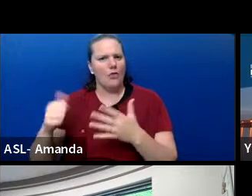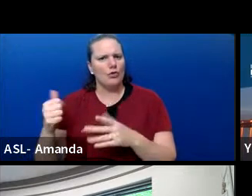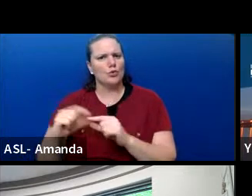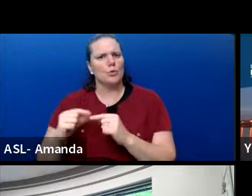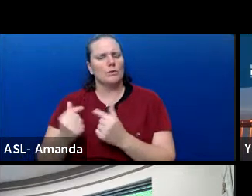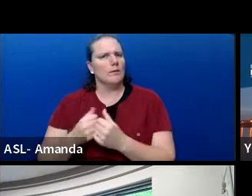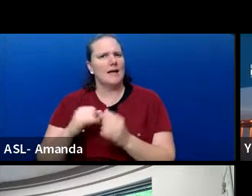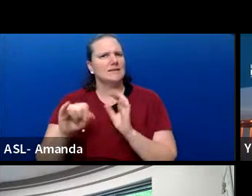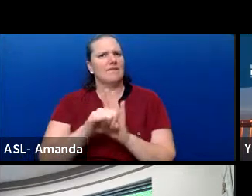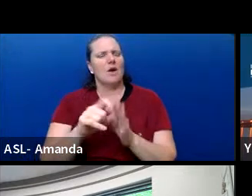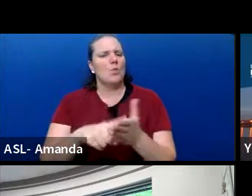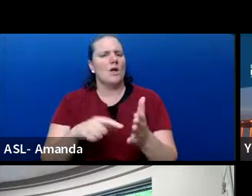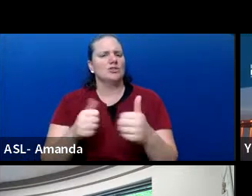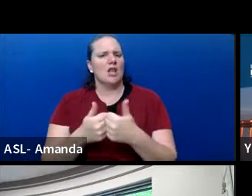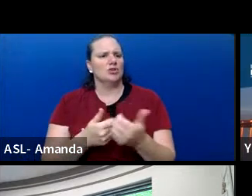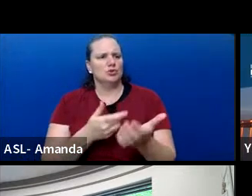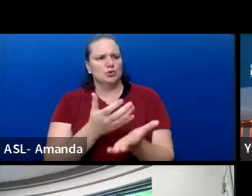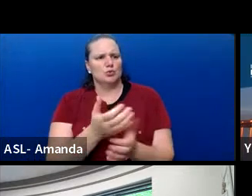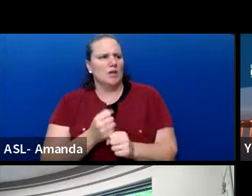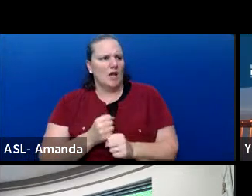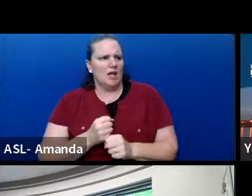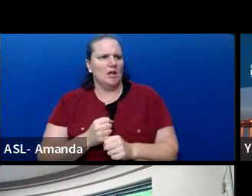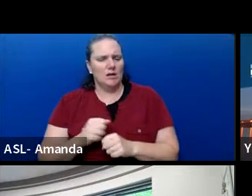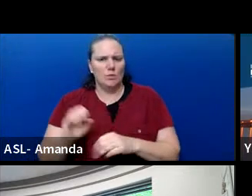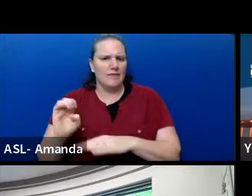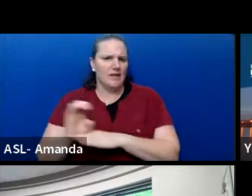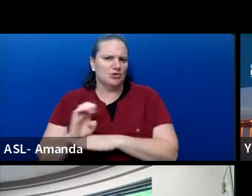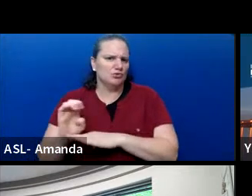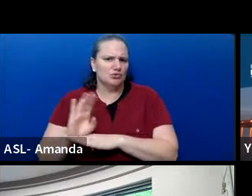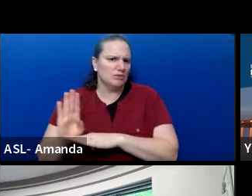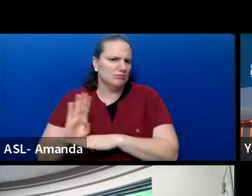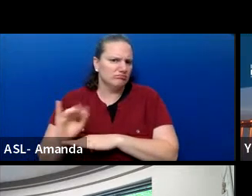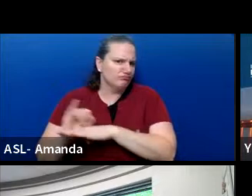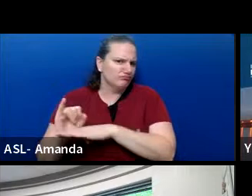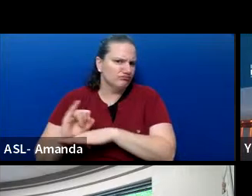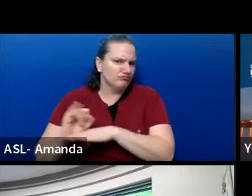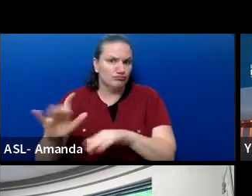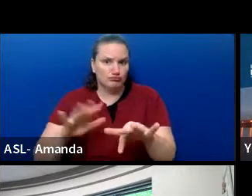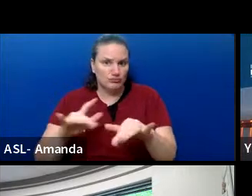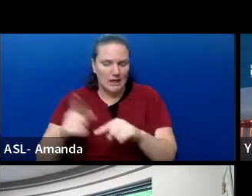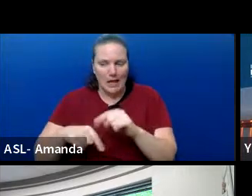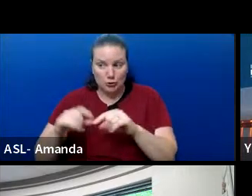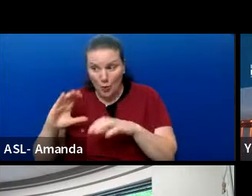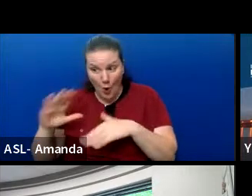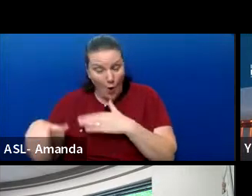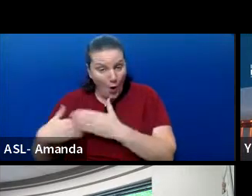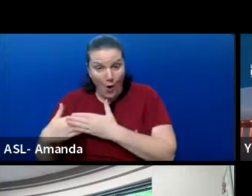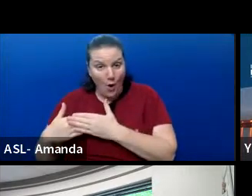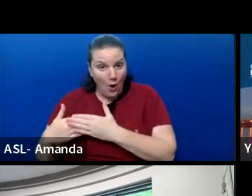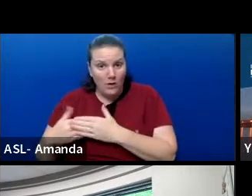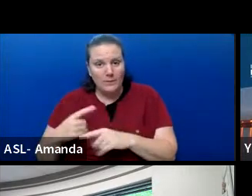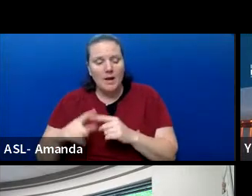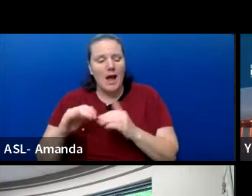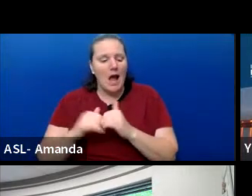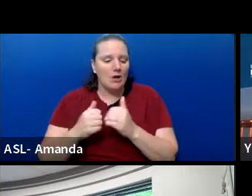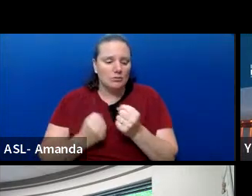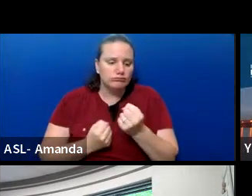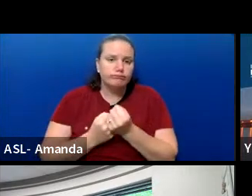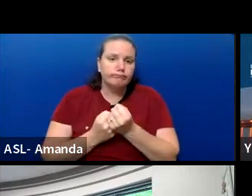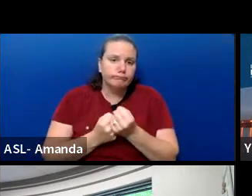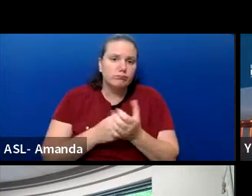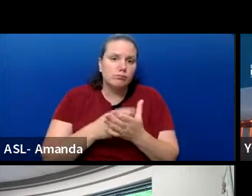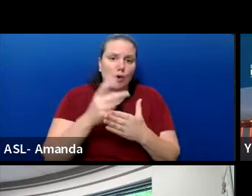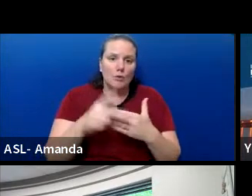challenges you all are seeing in industry, and how can the program can do it all, but how do you sort of leverage this program in ways